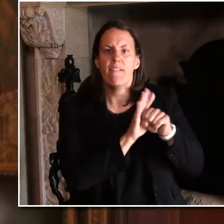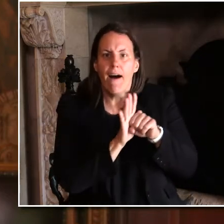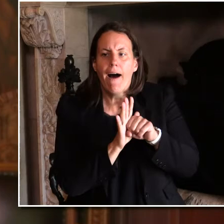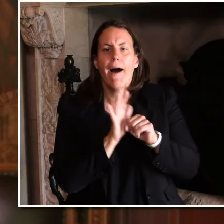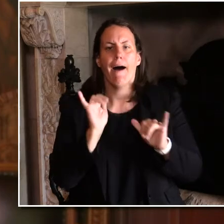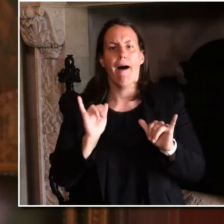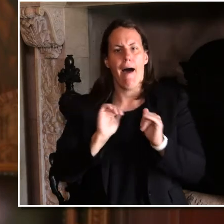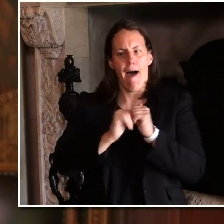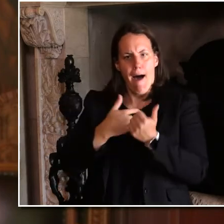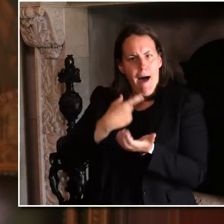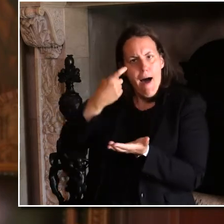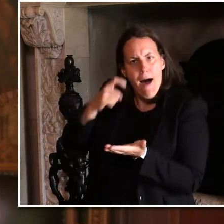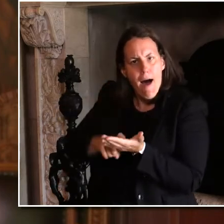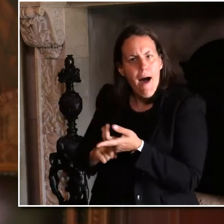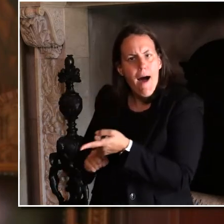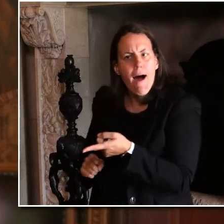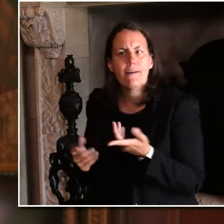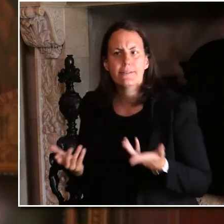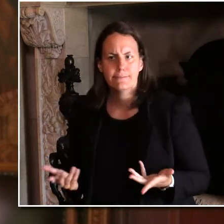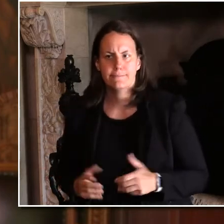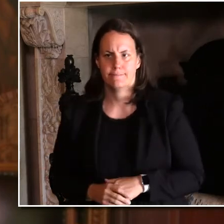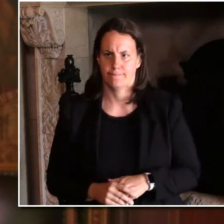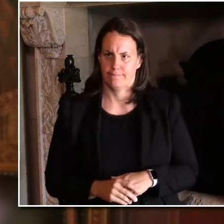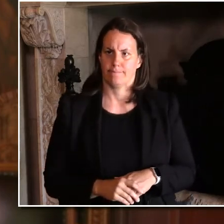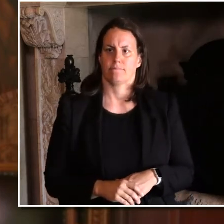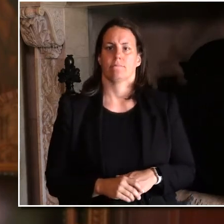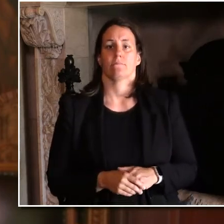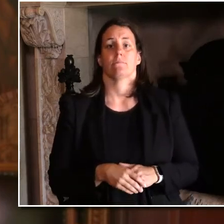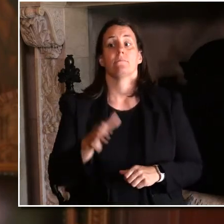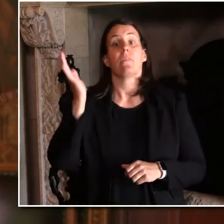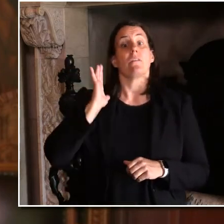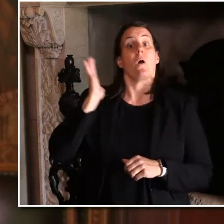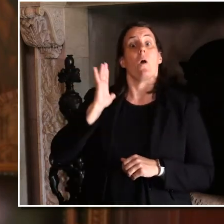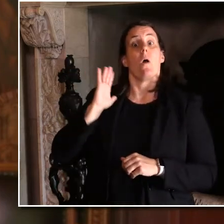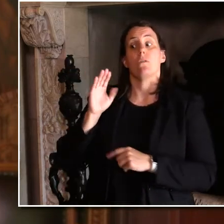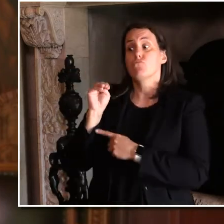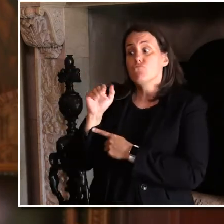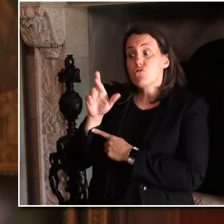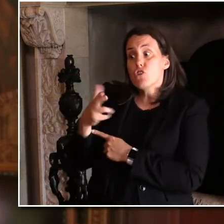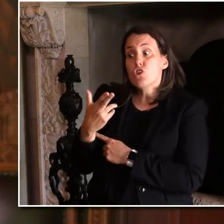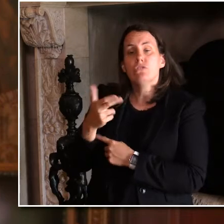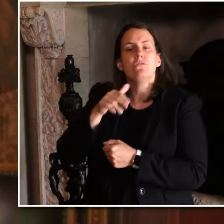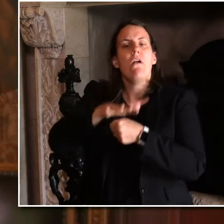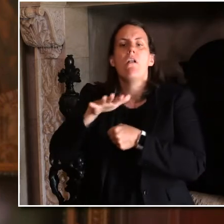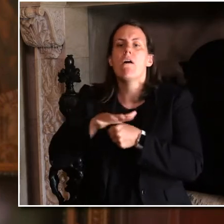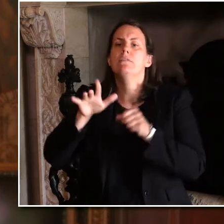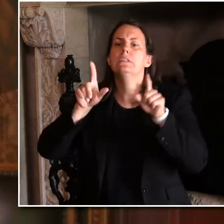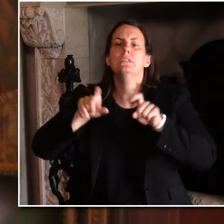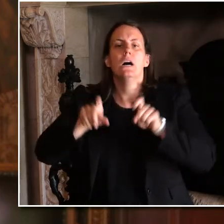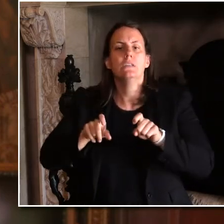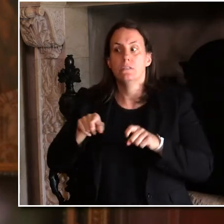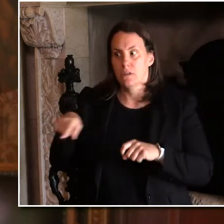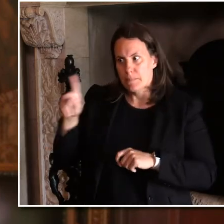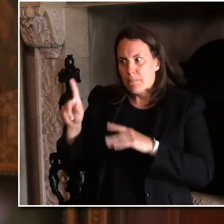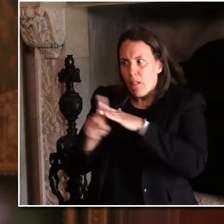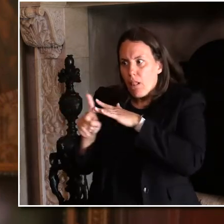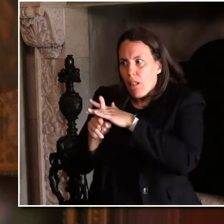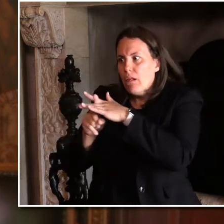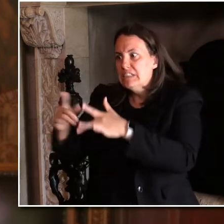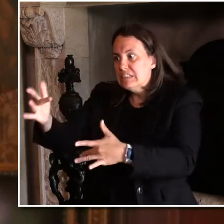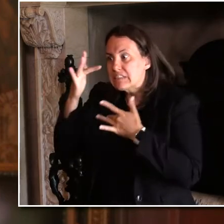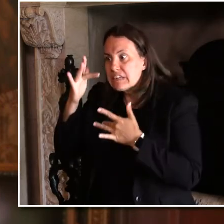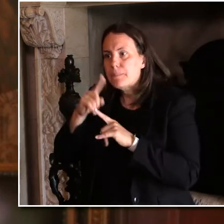when they develop symptoms. And diagnostic testing only shows us the tip of the iceberg, if you will. If we want to more fully understand the